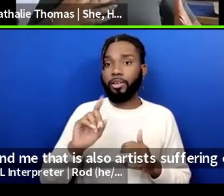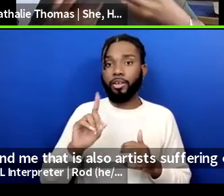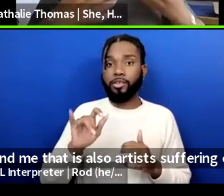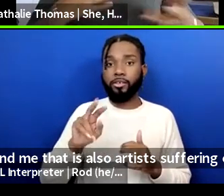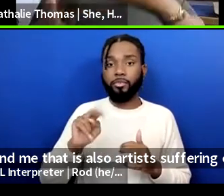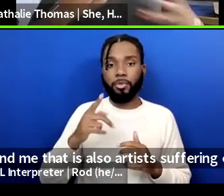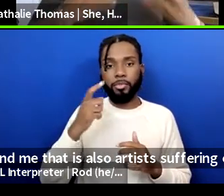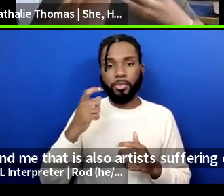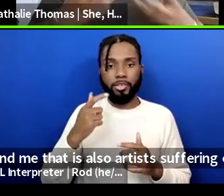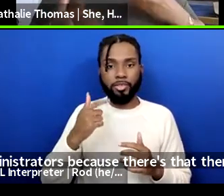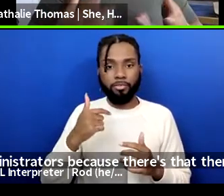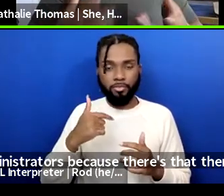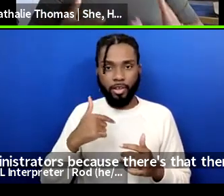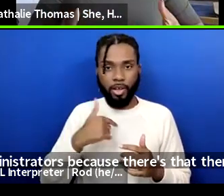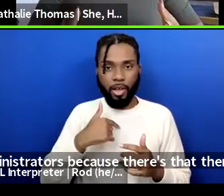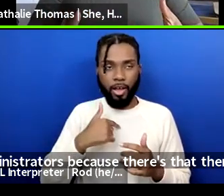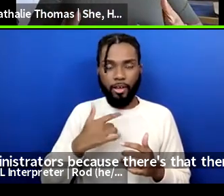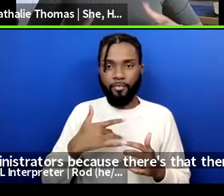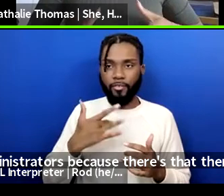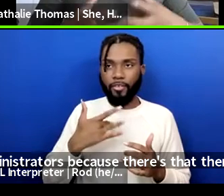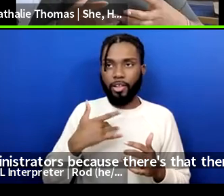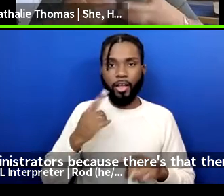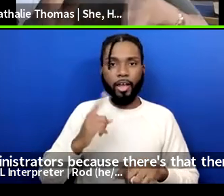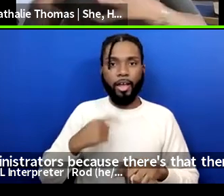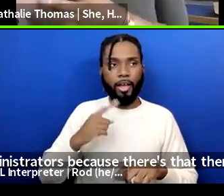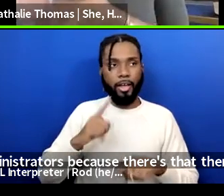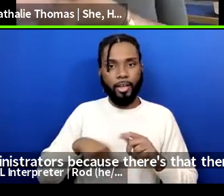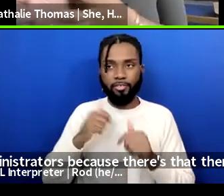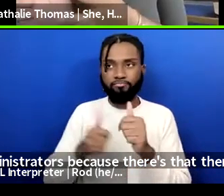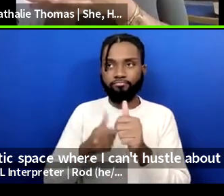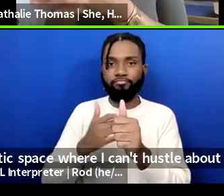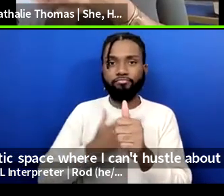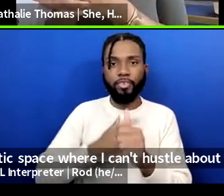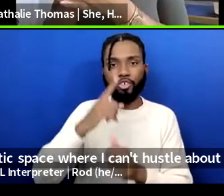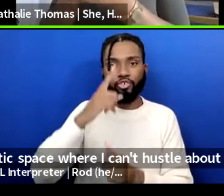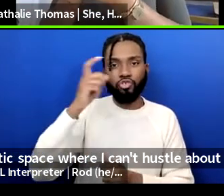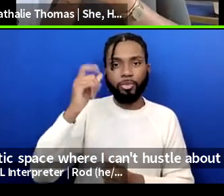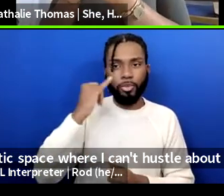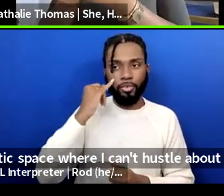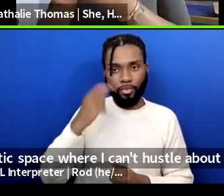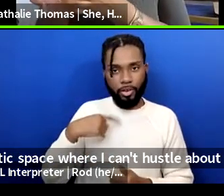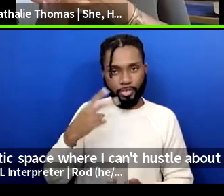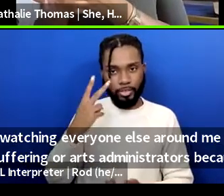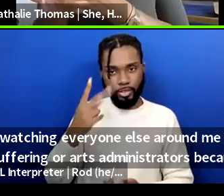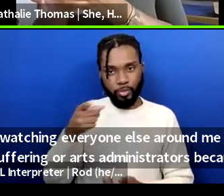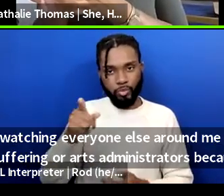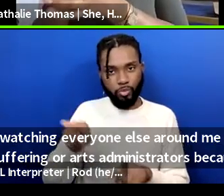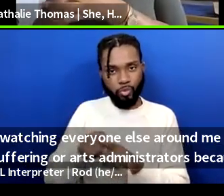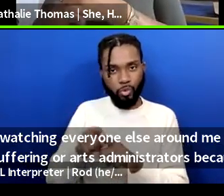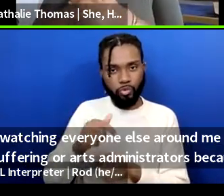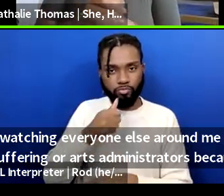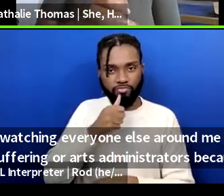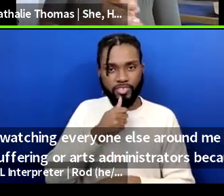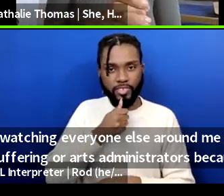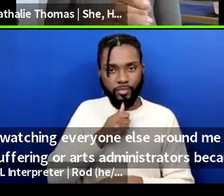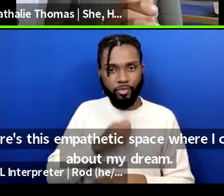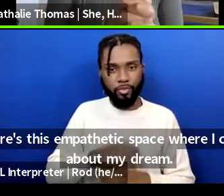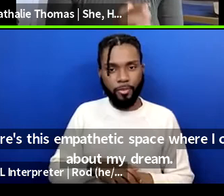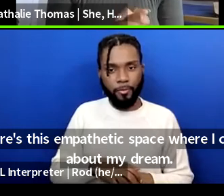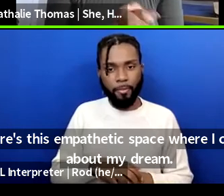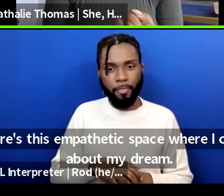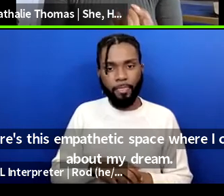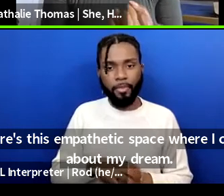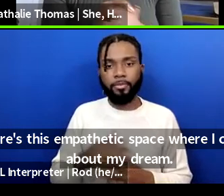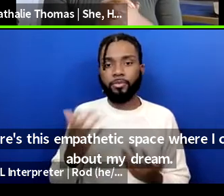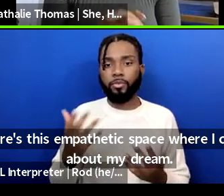space where I can't hustle about my dream when I'm watching you also like suffer. And so